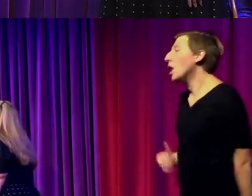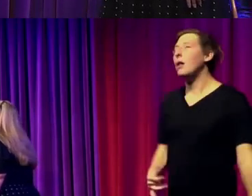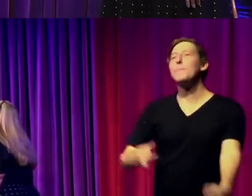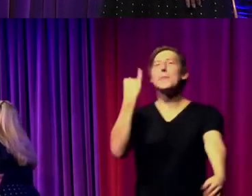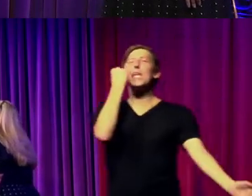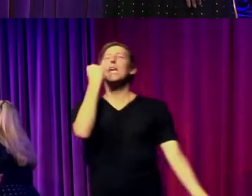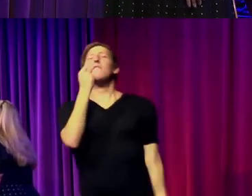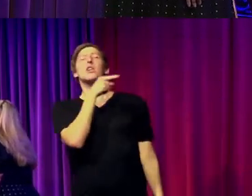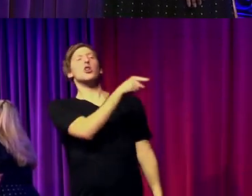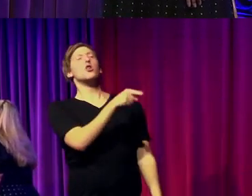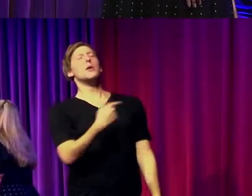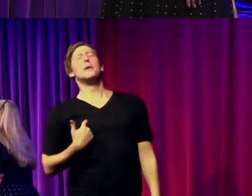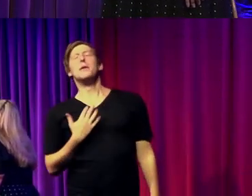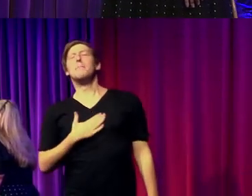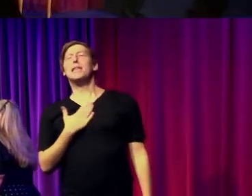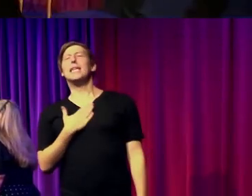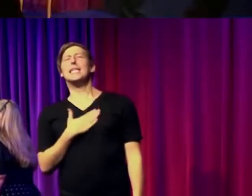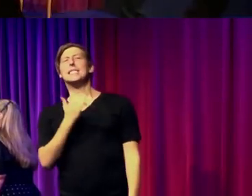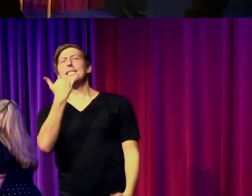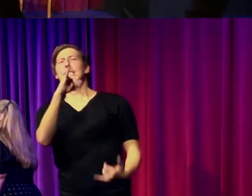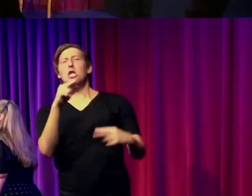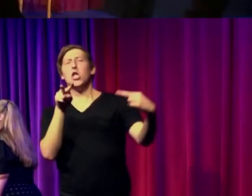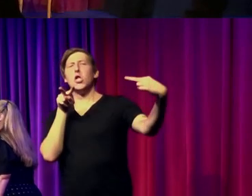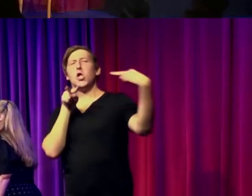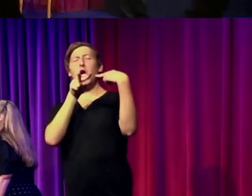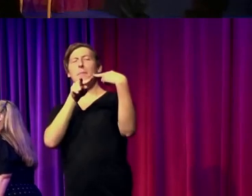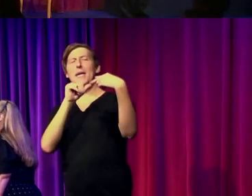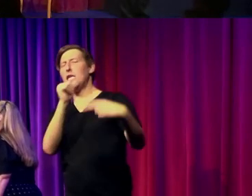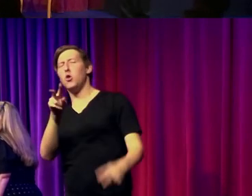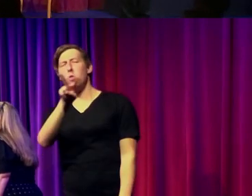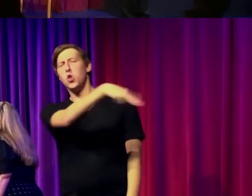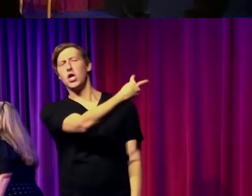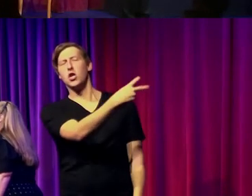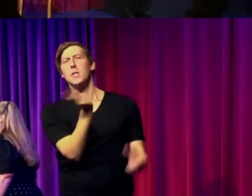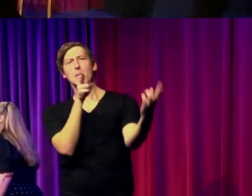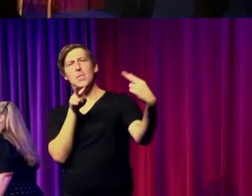If you would please still look at me as she cries.